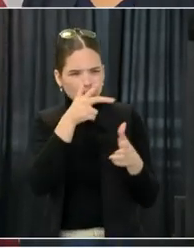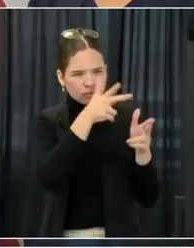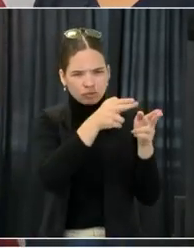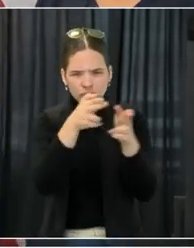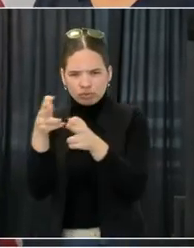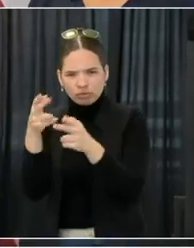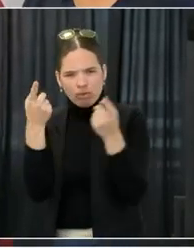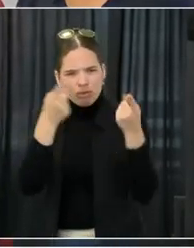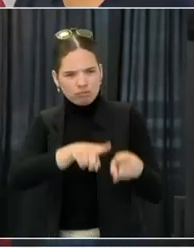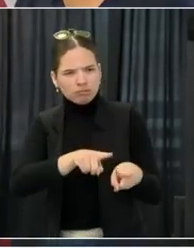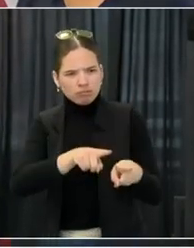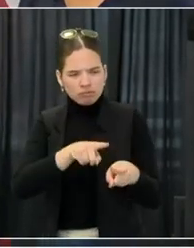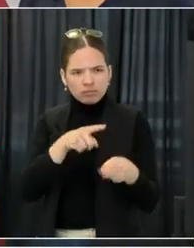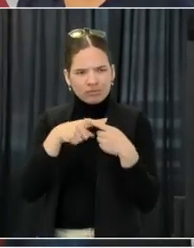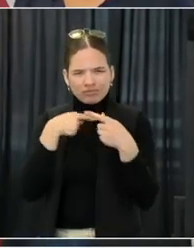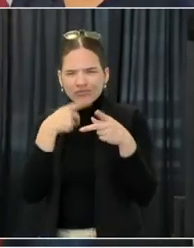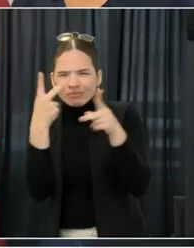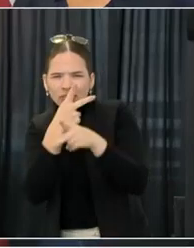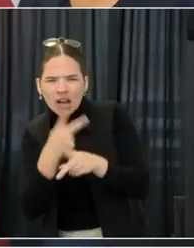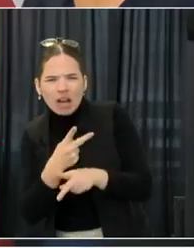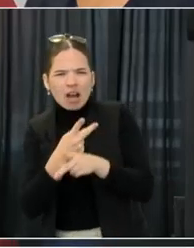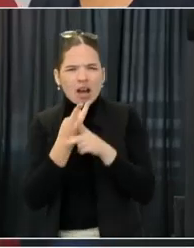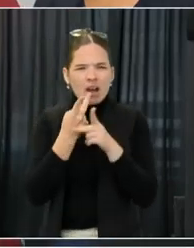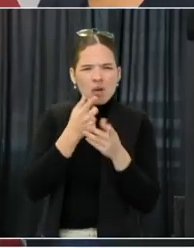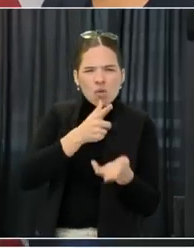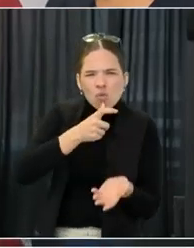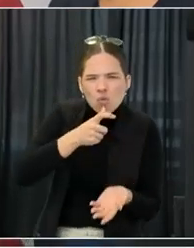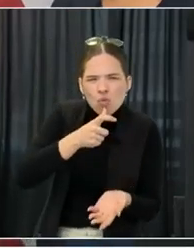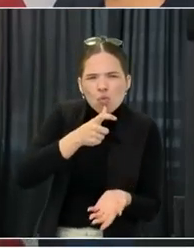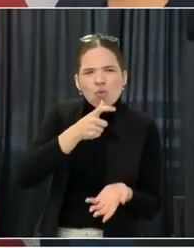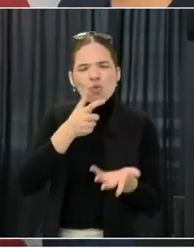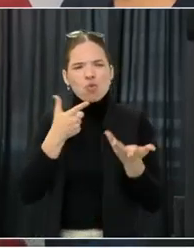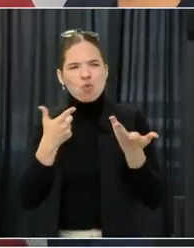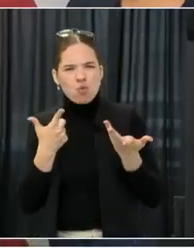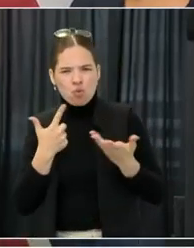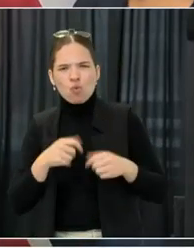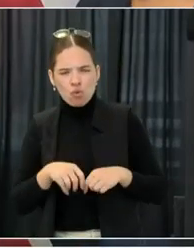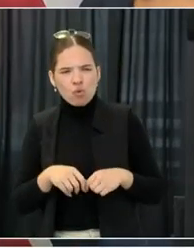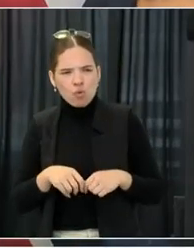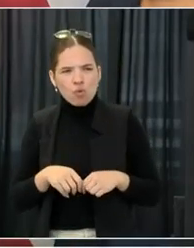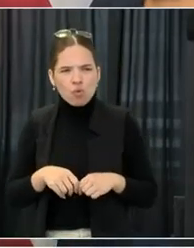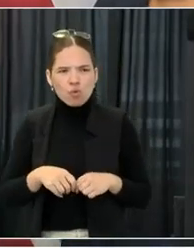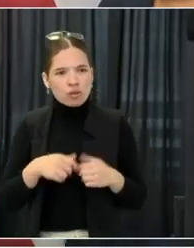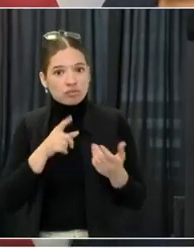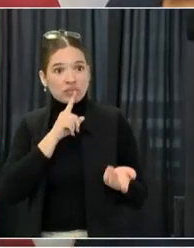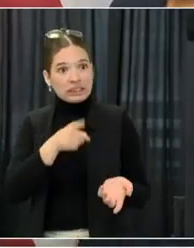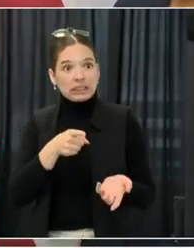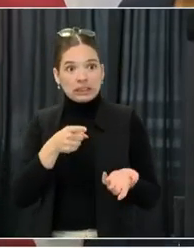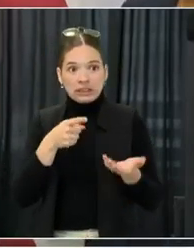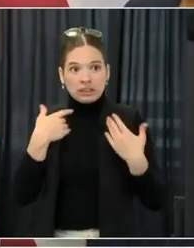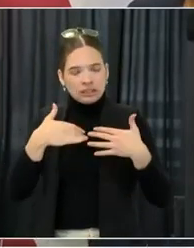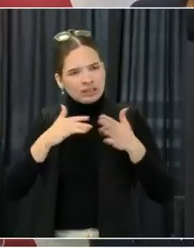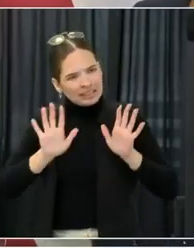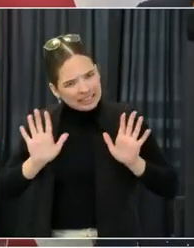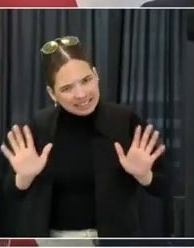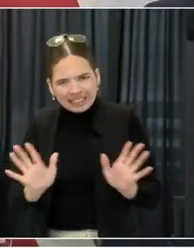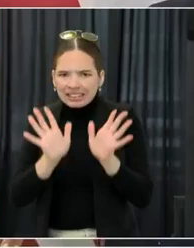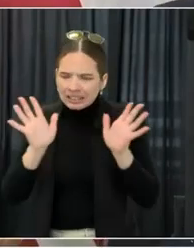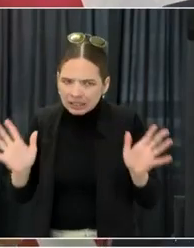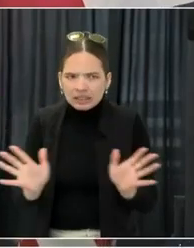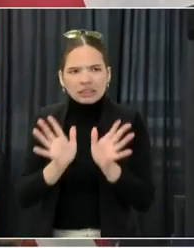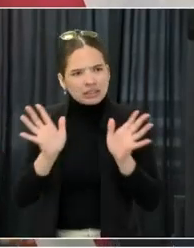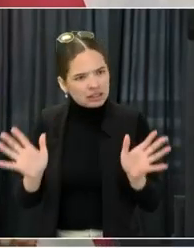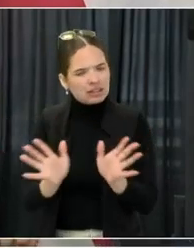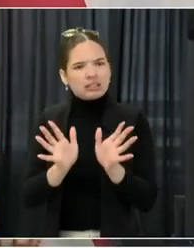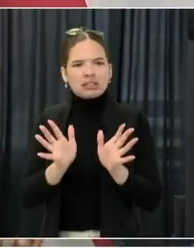shooting, and figuring out who's the person, the common denominator in all of that, and pushing those cases forward. They've put over 60